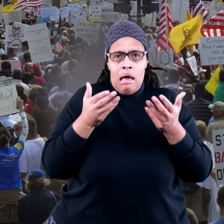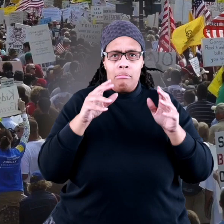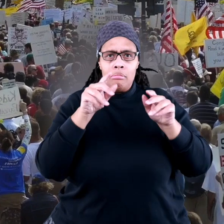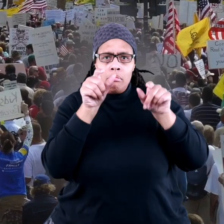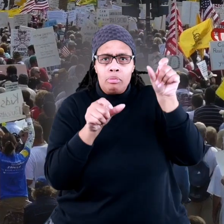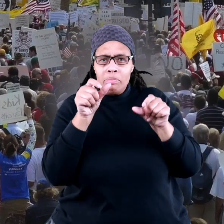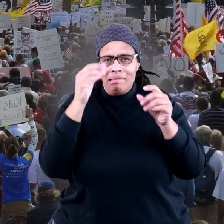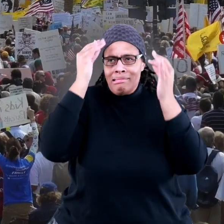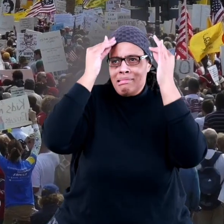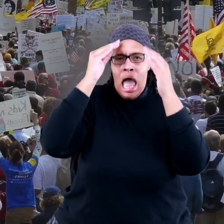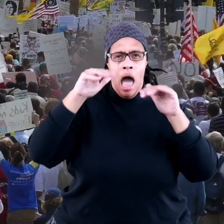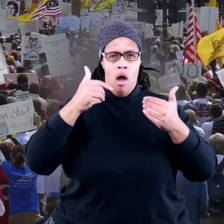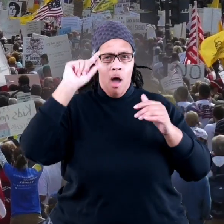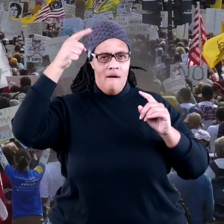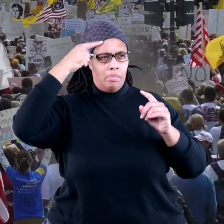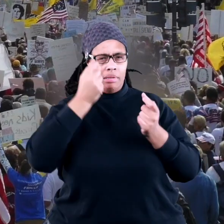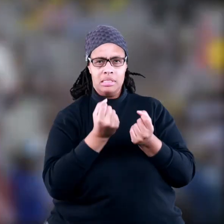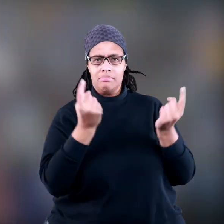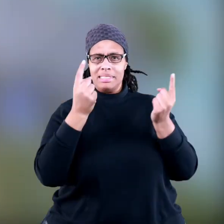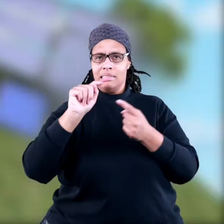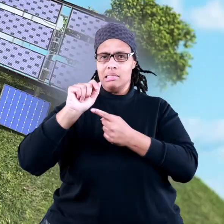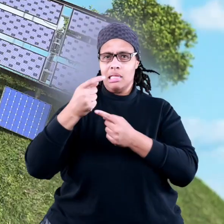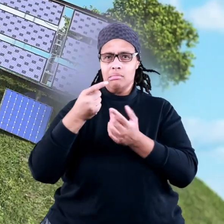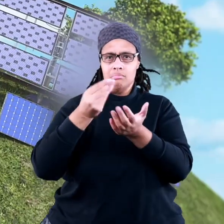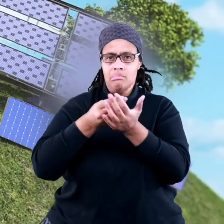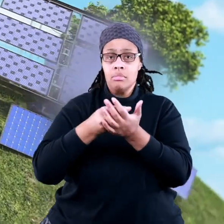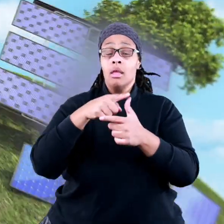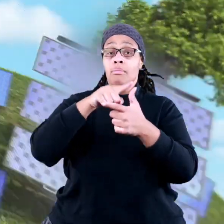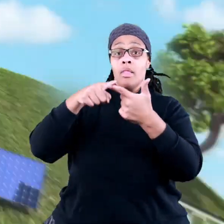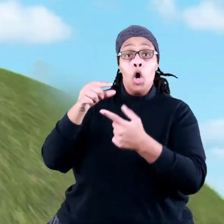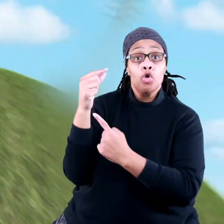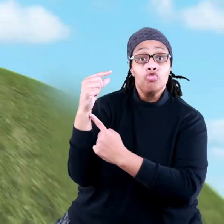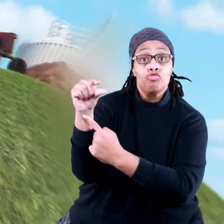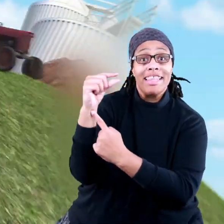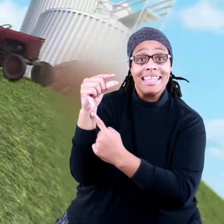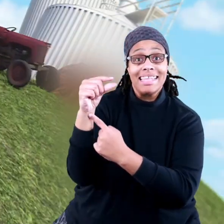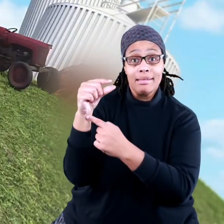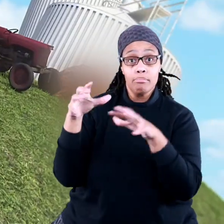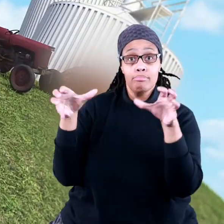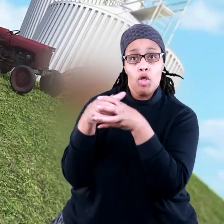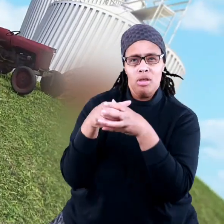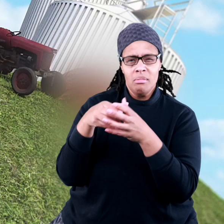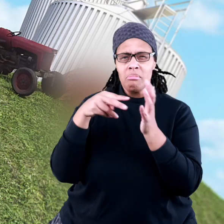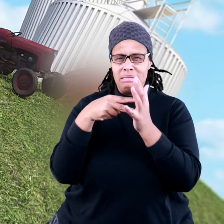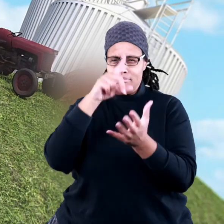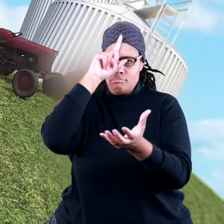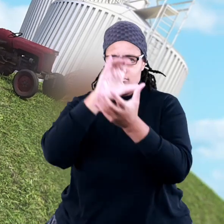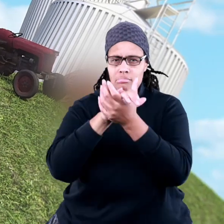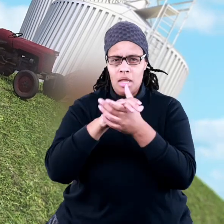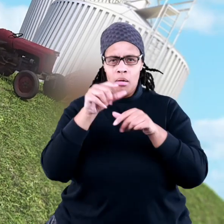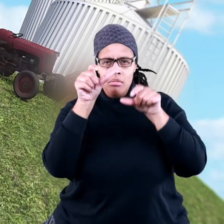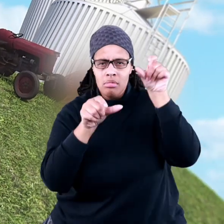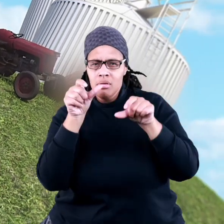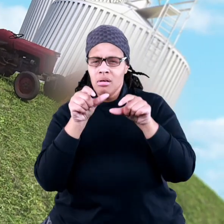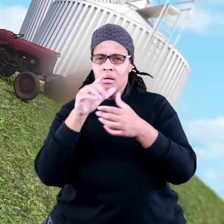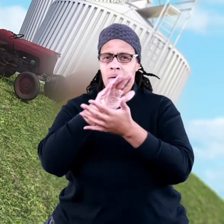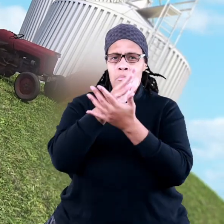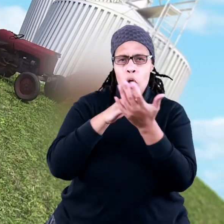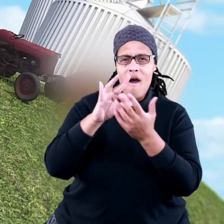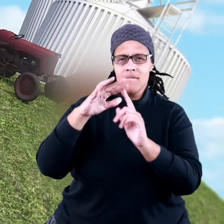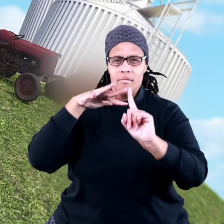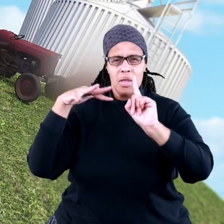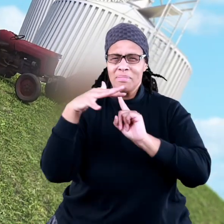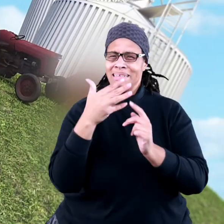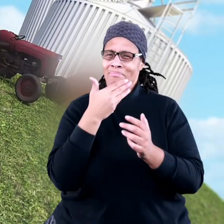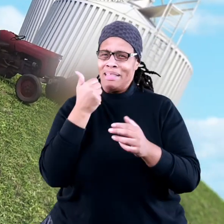think about how the government spends tax dollars, the Green Party, which believes that people are part of nature and we need to take